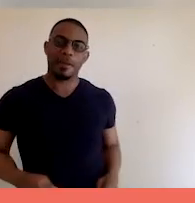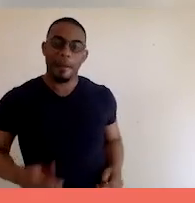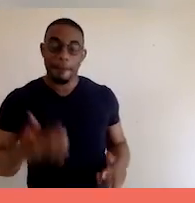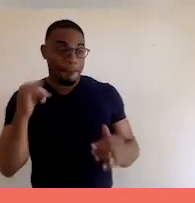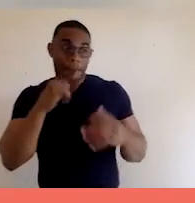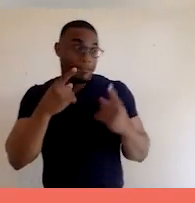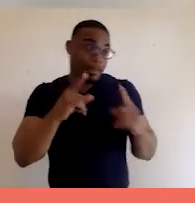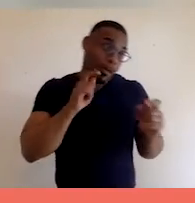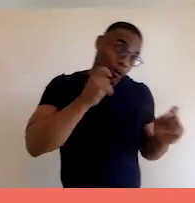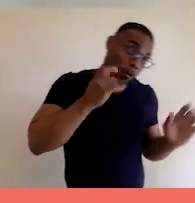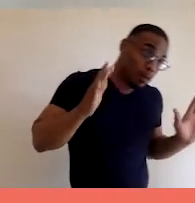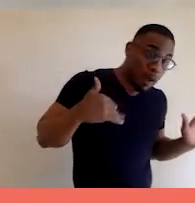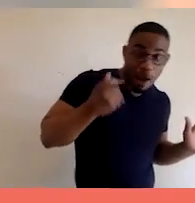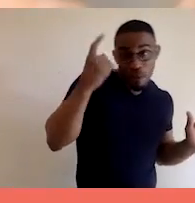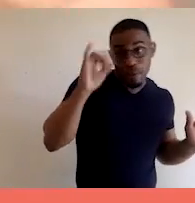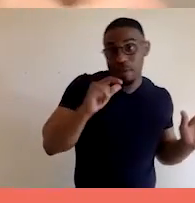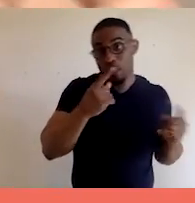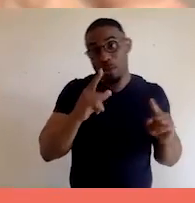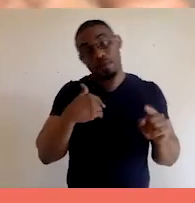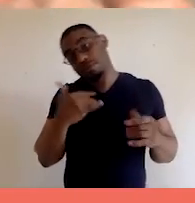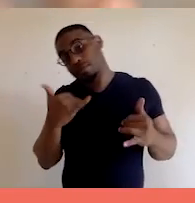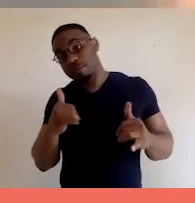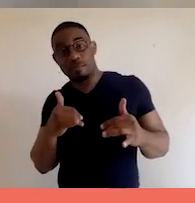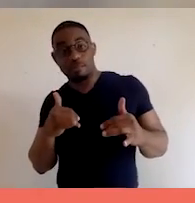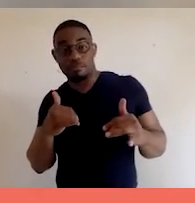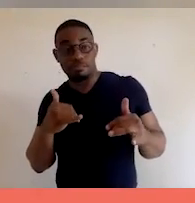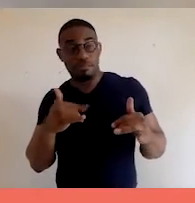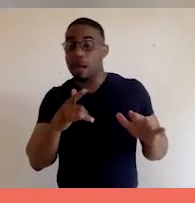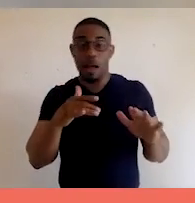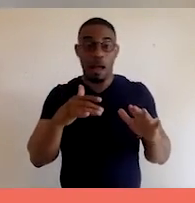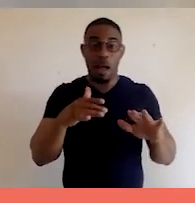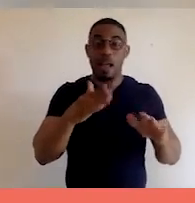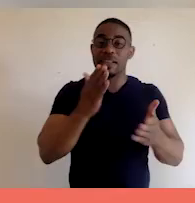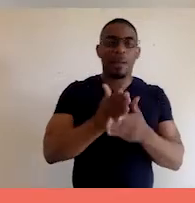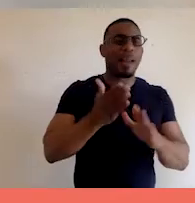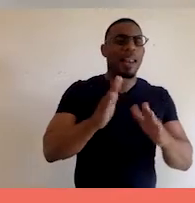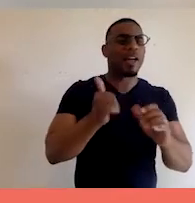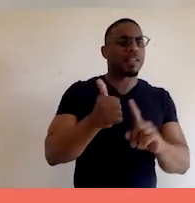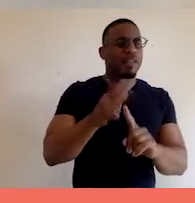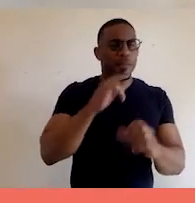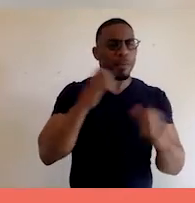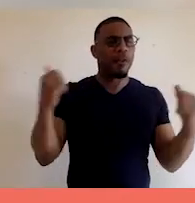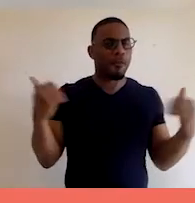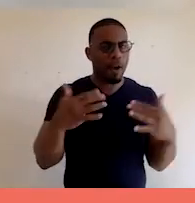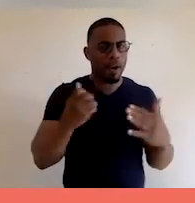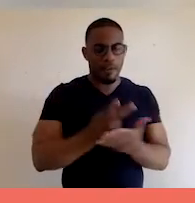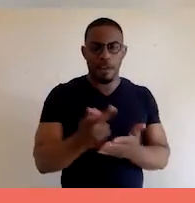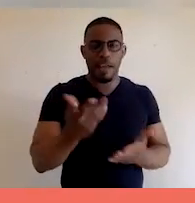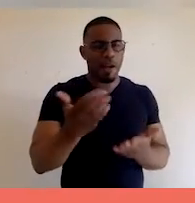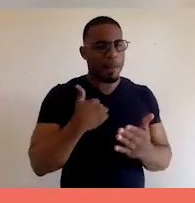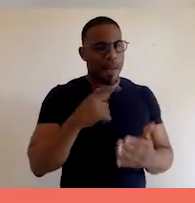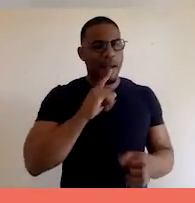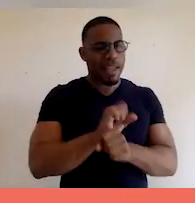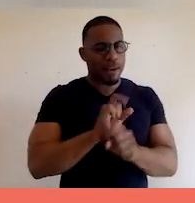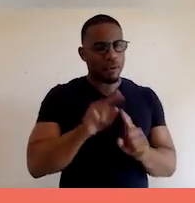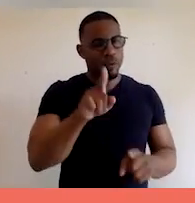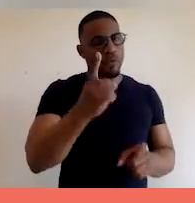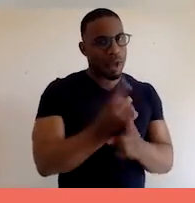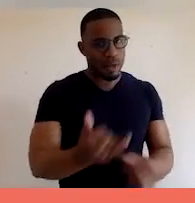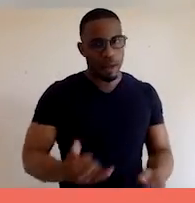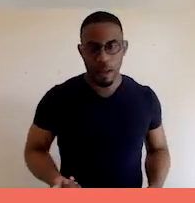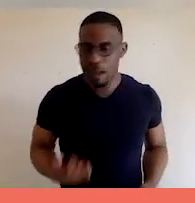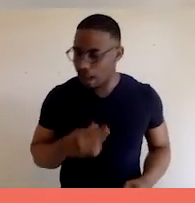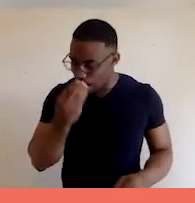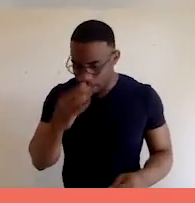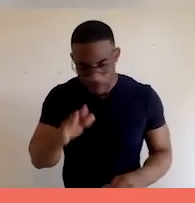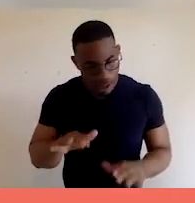If it doesn't work, cool. I realize it didn't work and I'm still headed down my way. Stop allowing yourself to be afraid of failing. Here's my guarantee to you right now, and